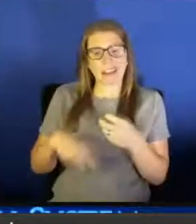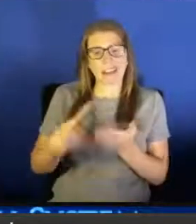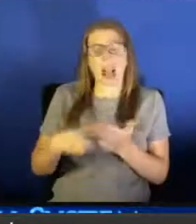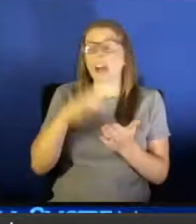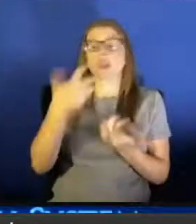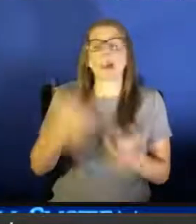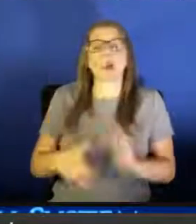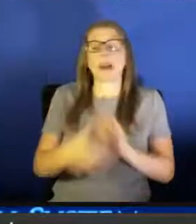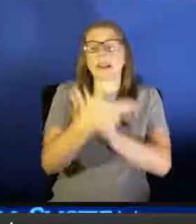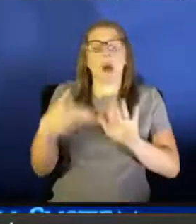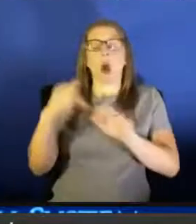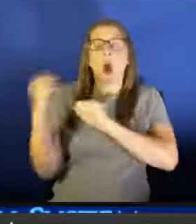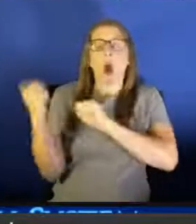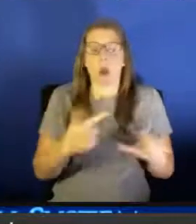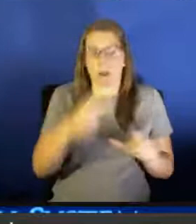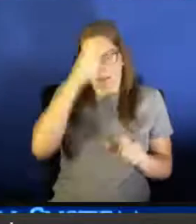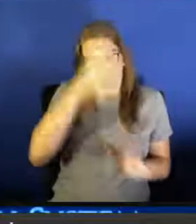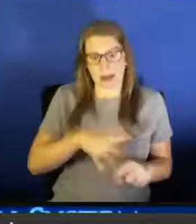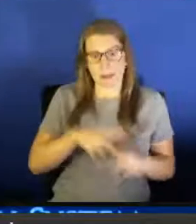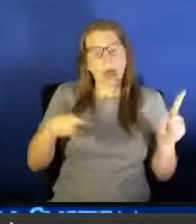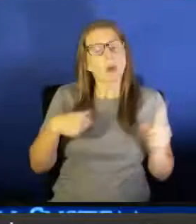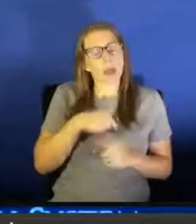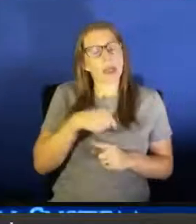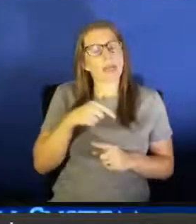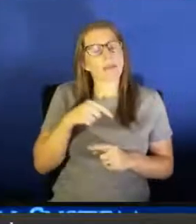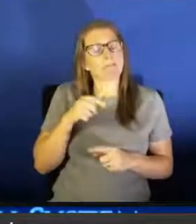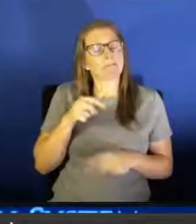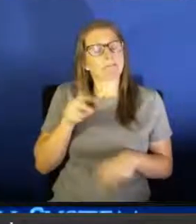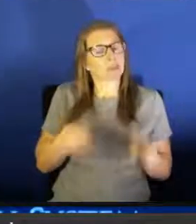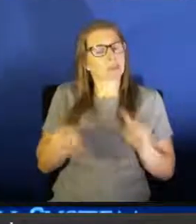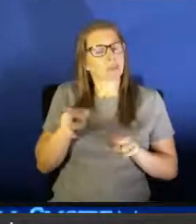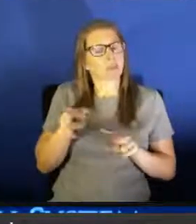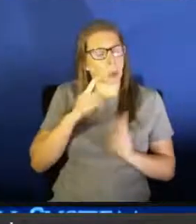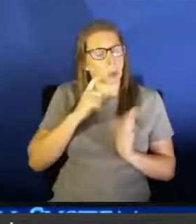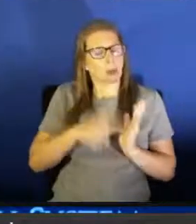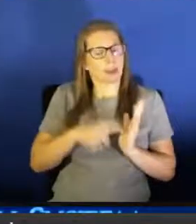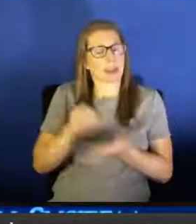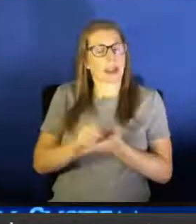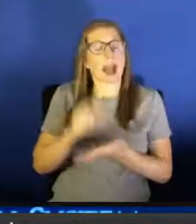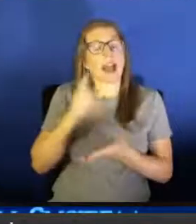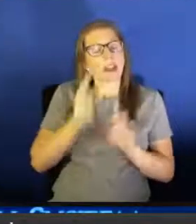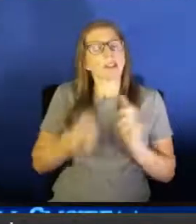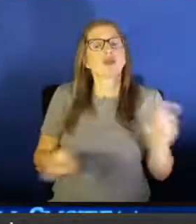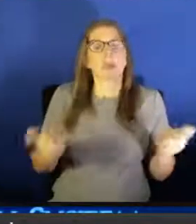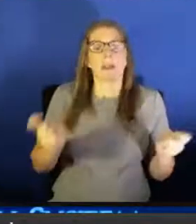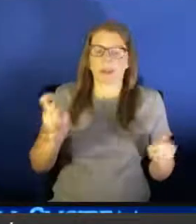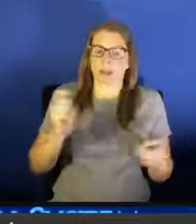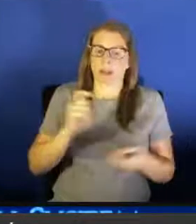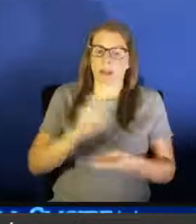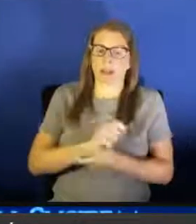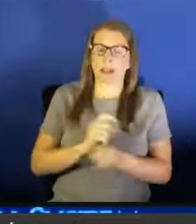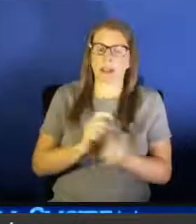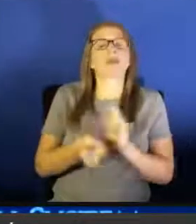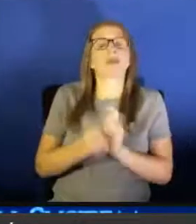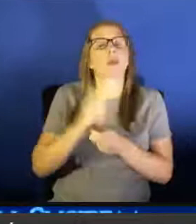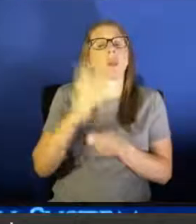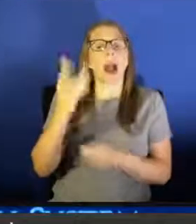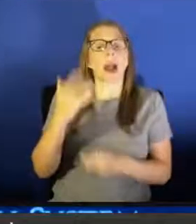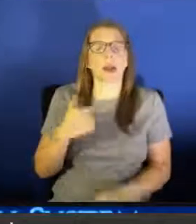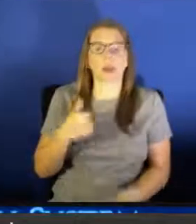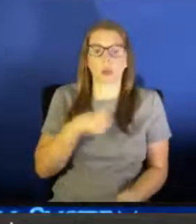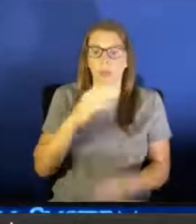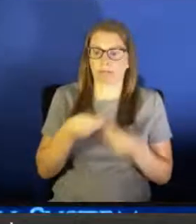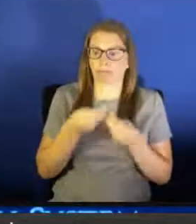this is what we observe in our clinic. So I do think this is changing, and I think it's changing because we're doing awareness events like